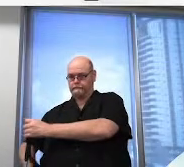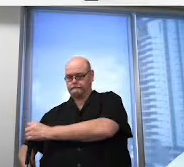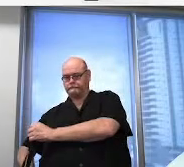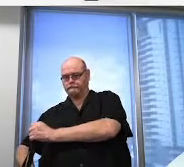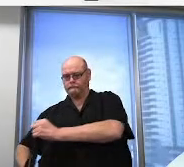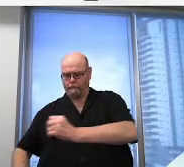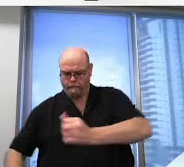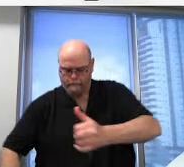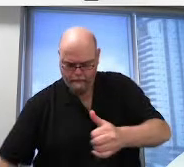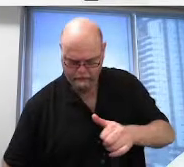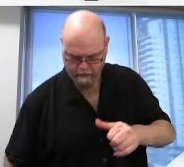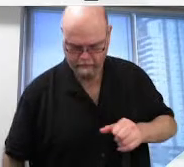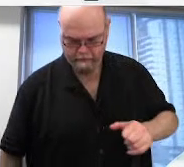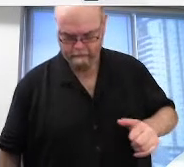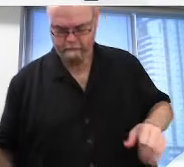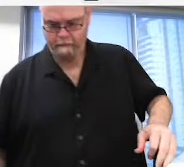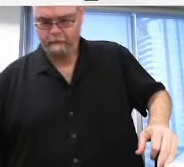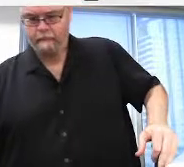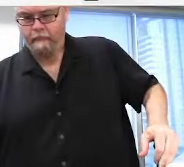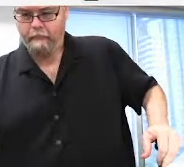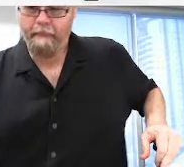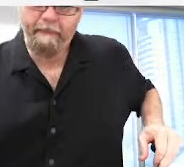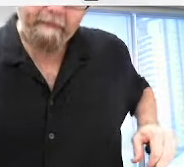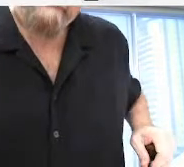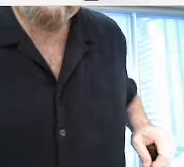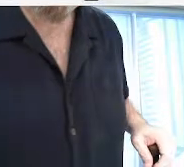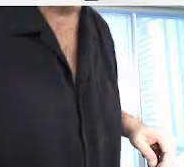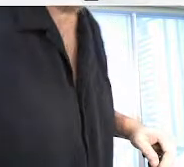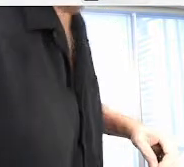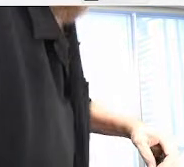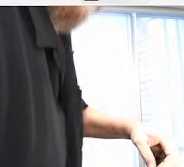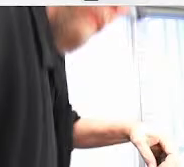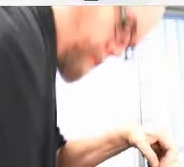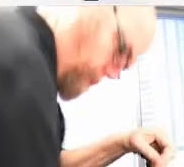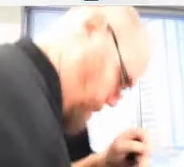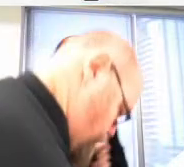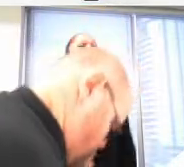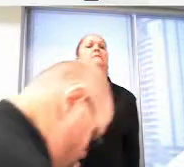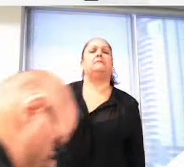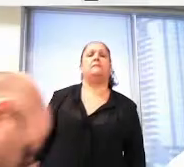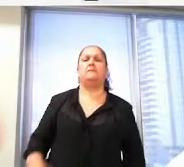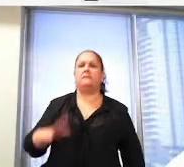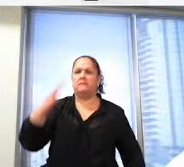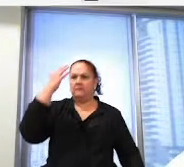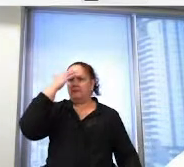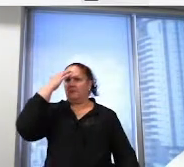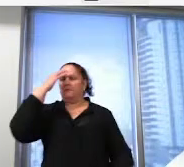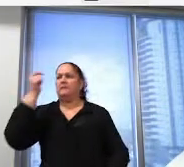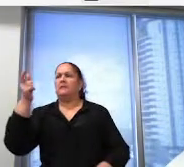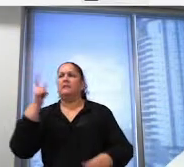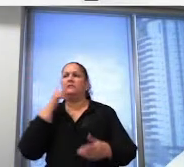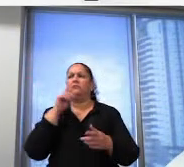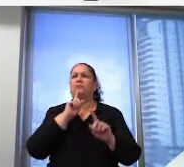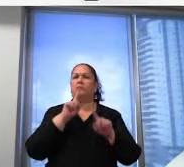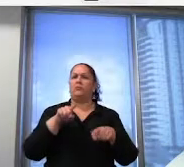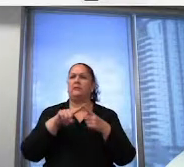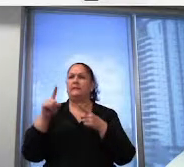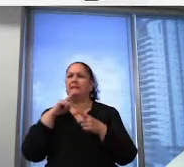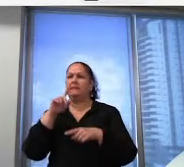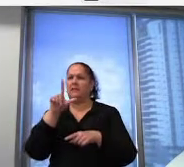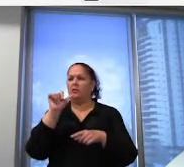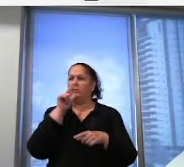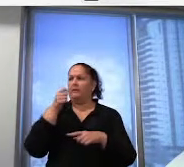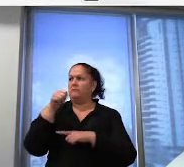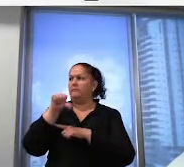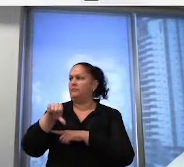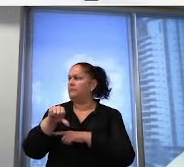Are you familiar with his expert witness report where he asserted that Luma has declined to consider the municipality option? Are you familiar with